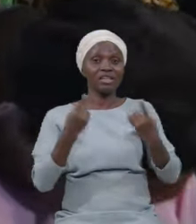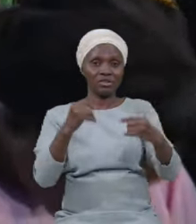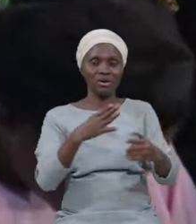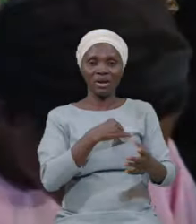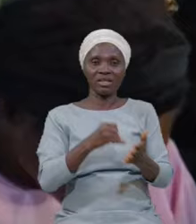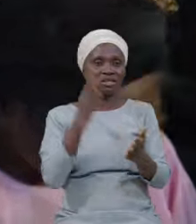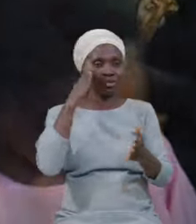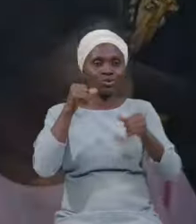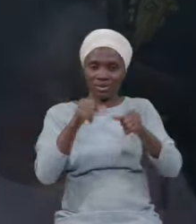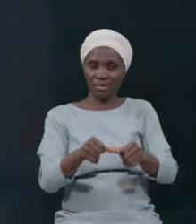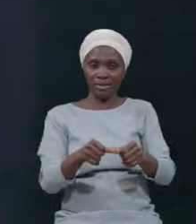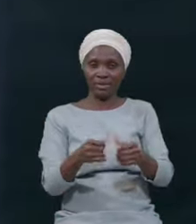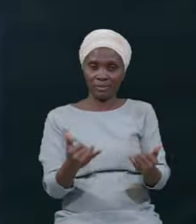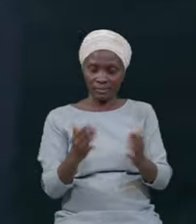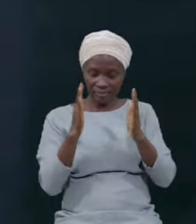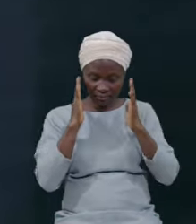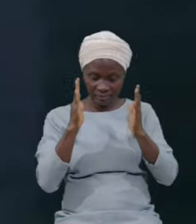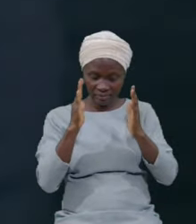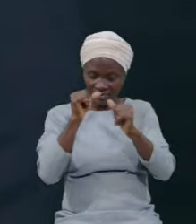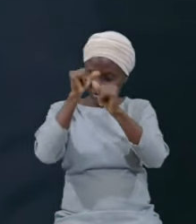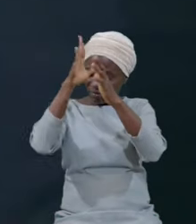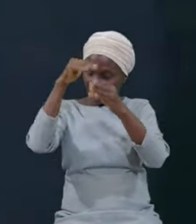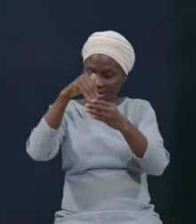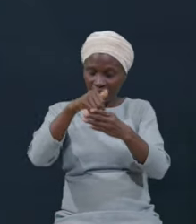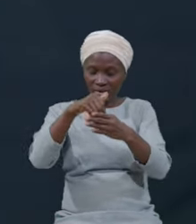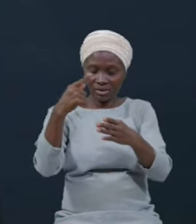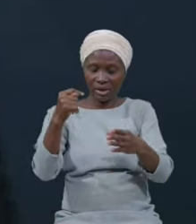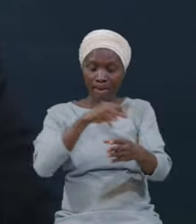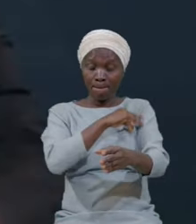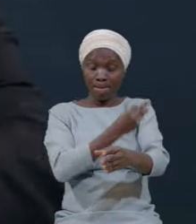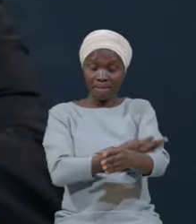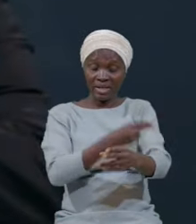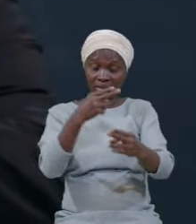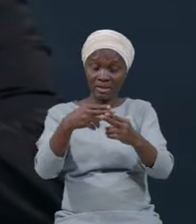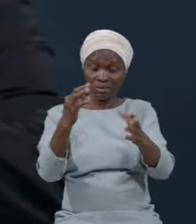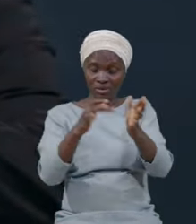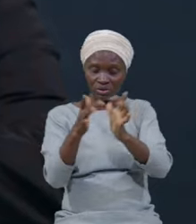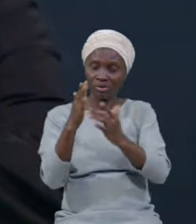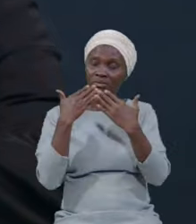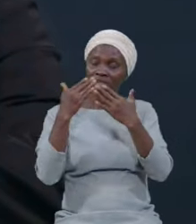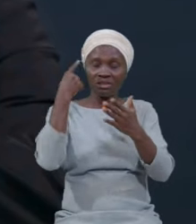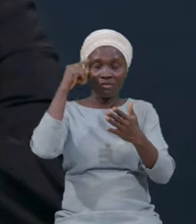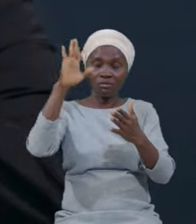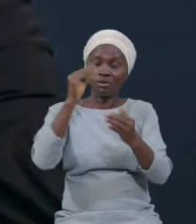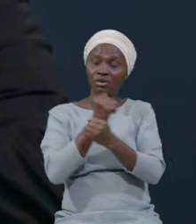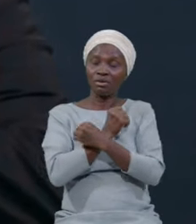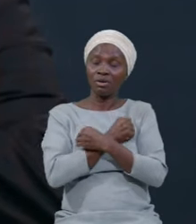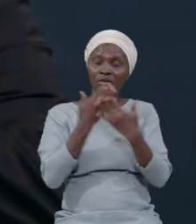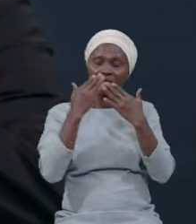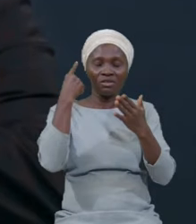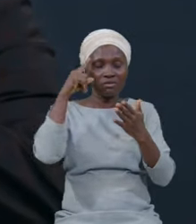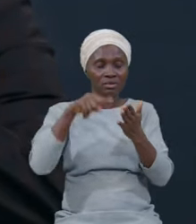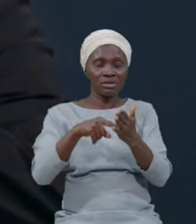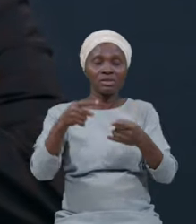Father, in the mighty name of Jesus, thank you for your love. Thank you for this day, the day of